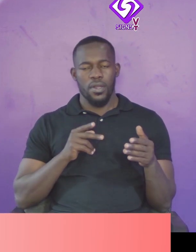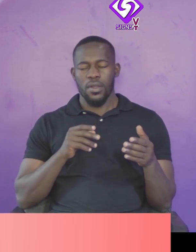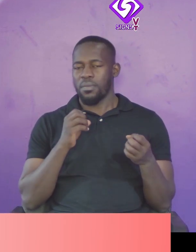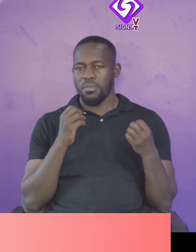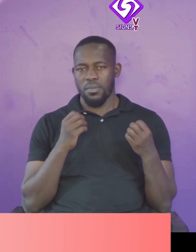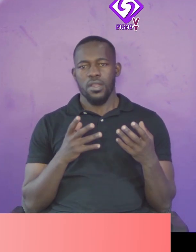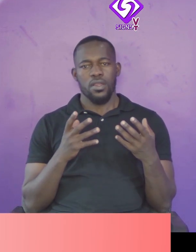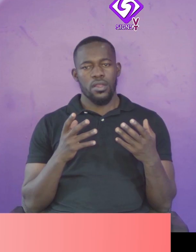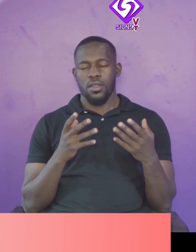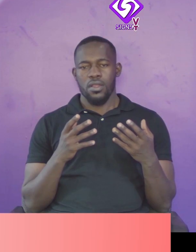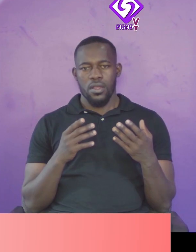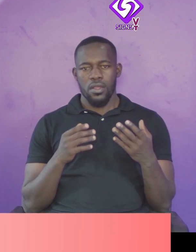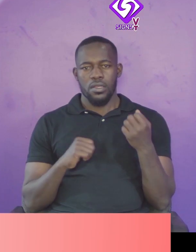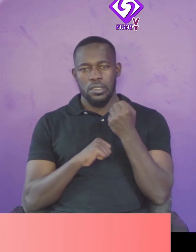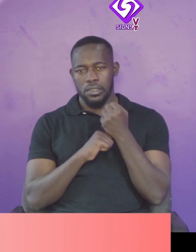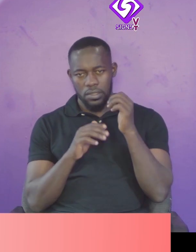find even the